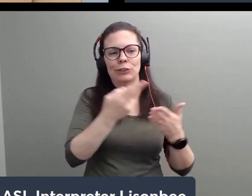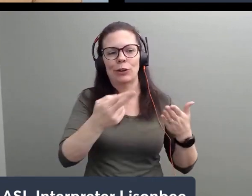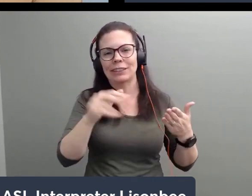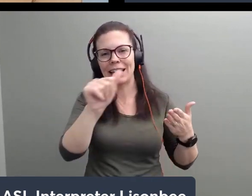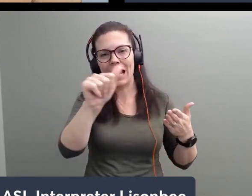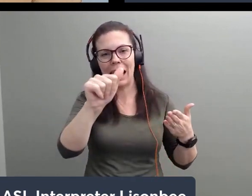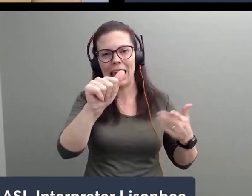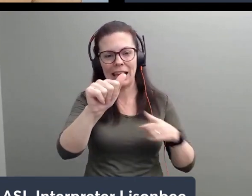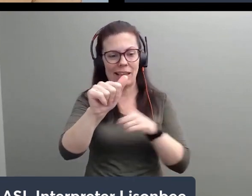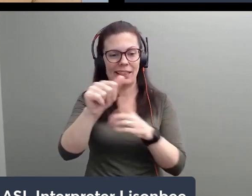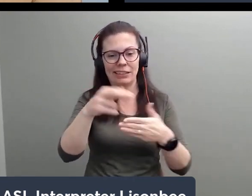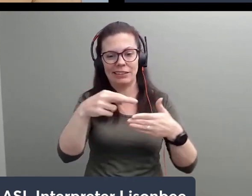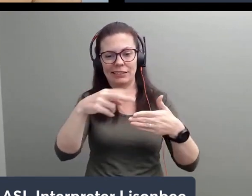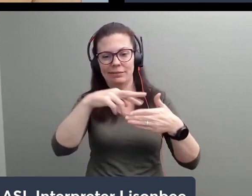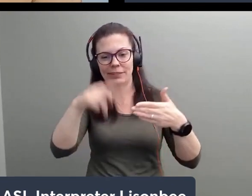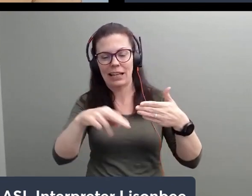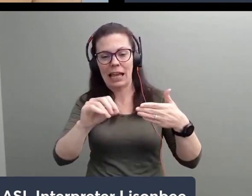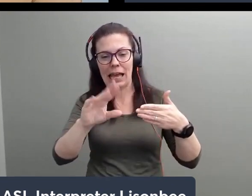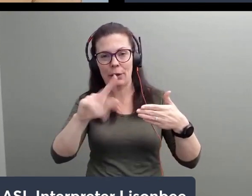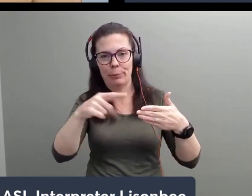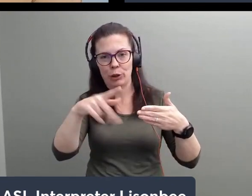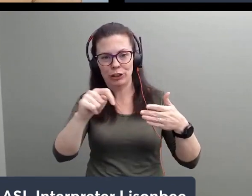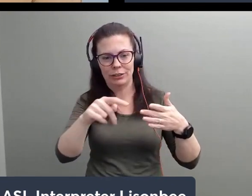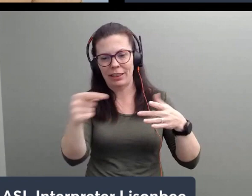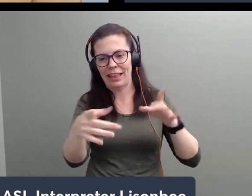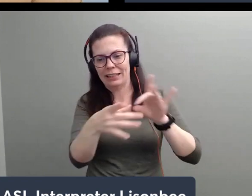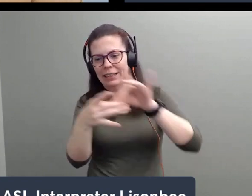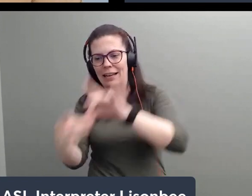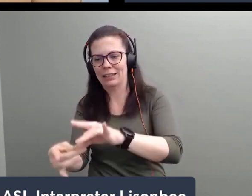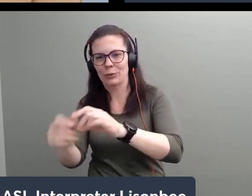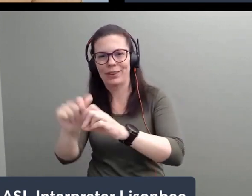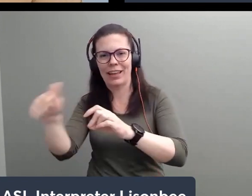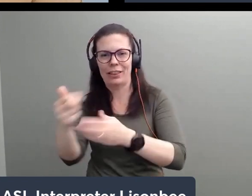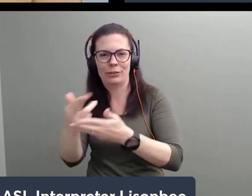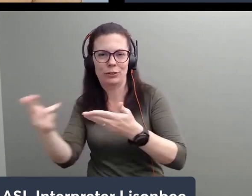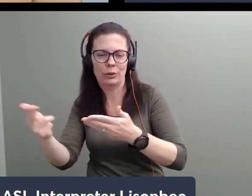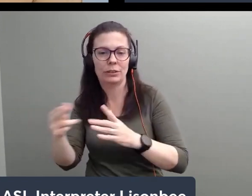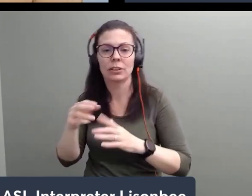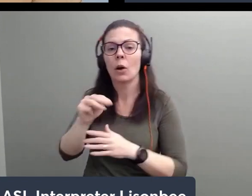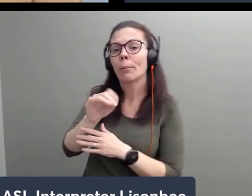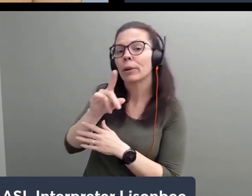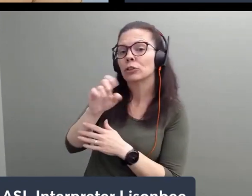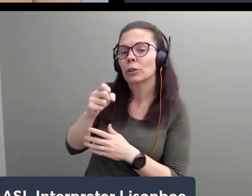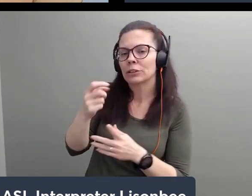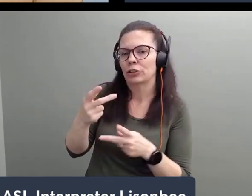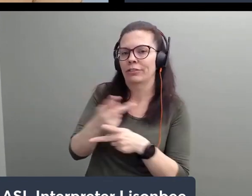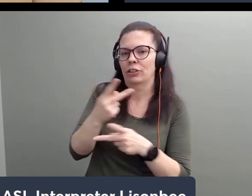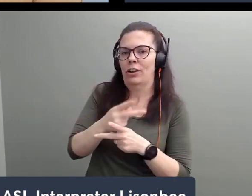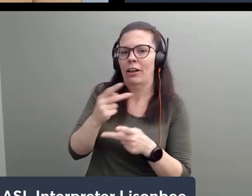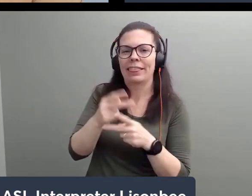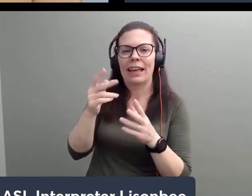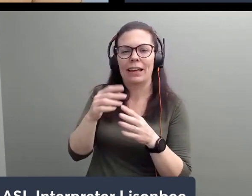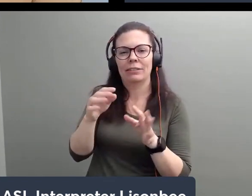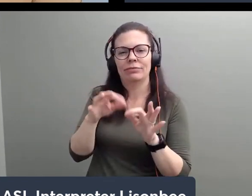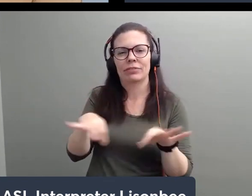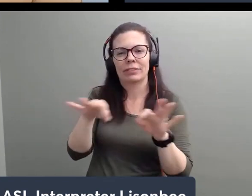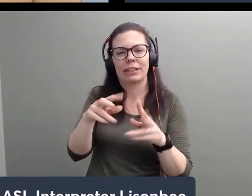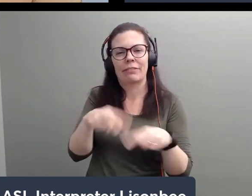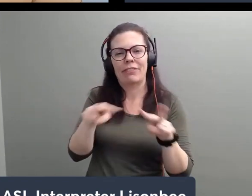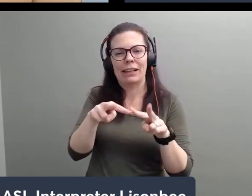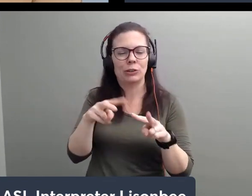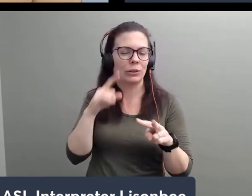you can connect to another resource. So there is a module on finding output values that I think is going to be very